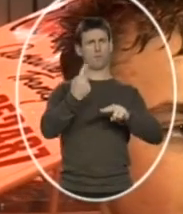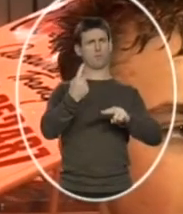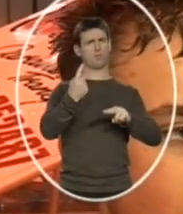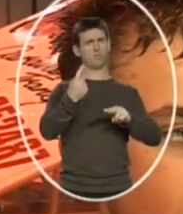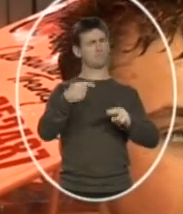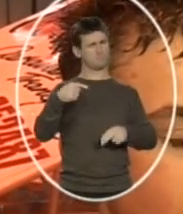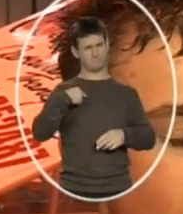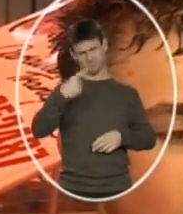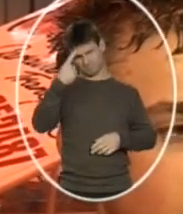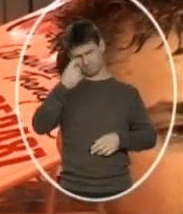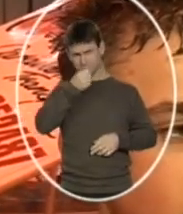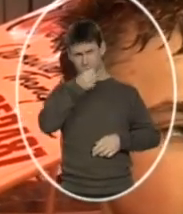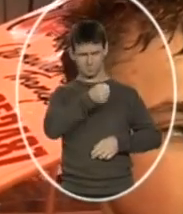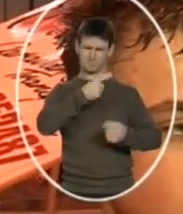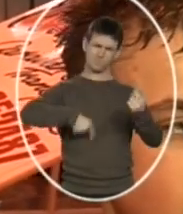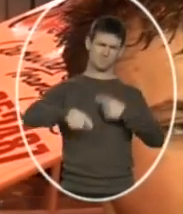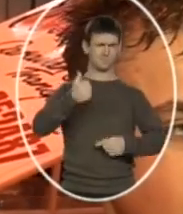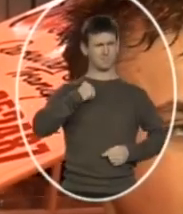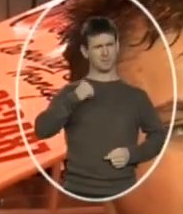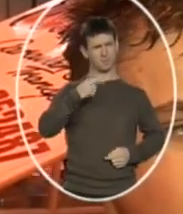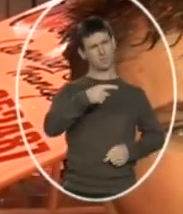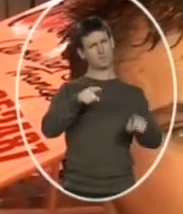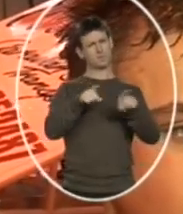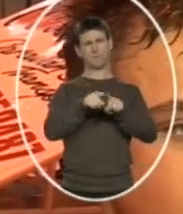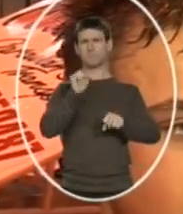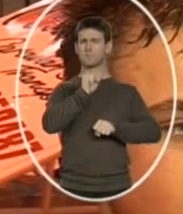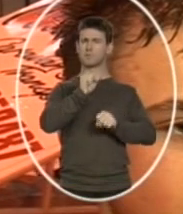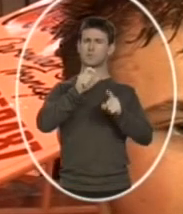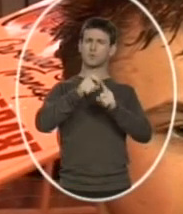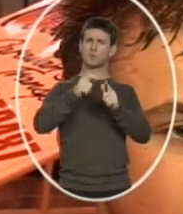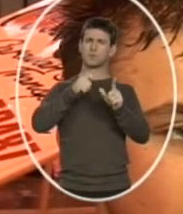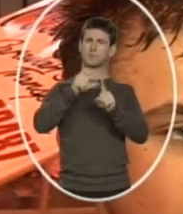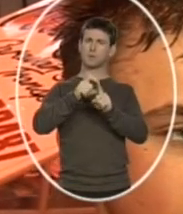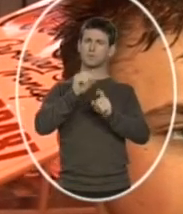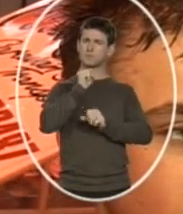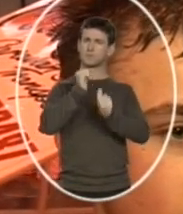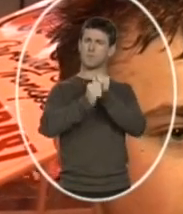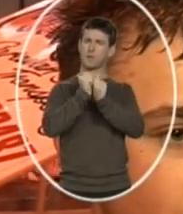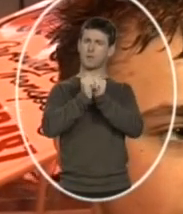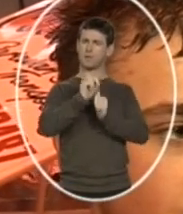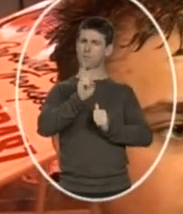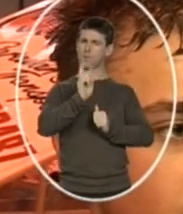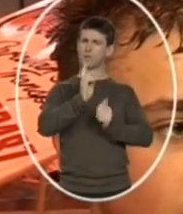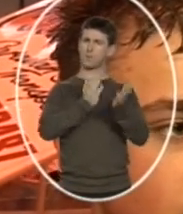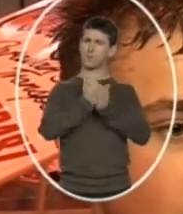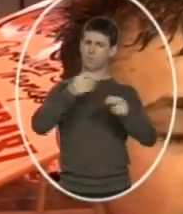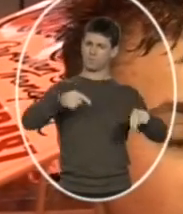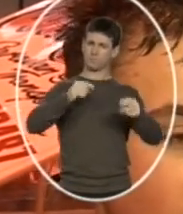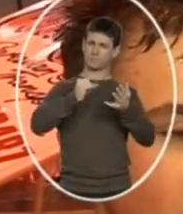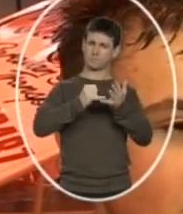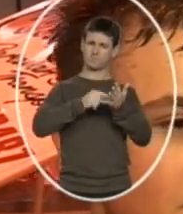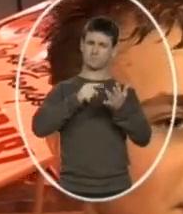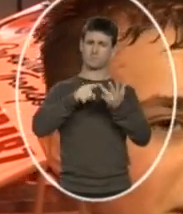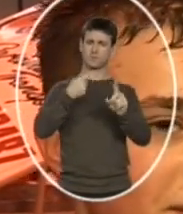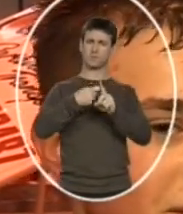it was always expected of you to follow not only your dad but your big brother as well into the Formula 1 stock cars, and that's the route that's happened. Yeah,